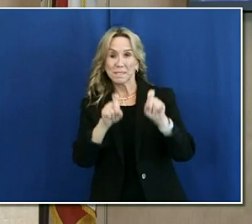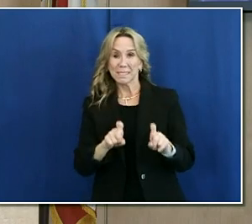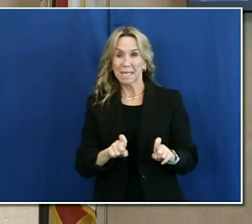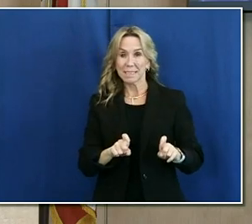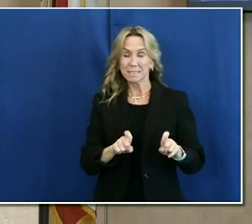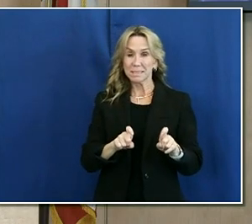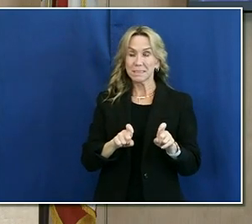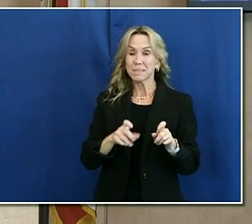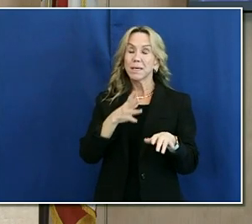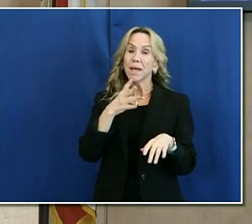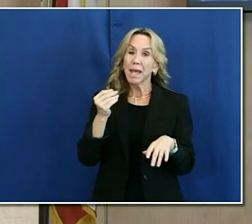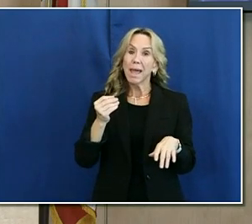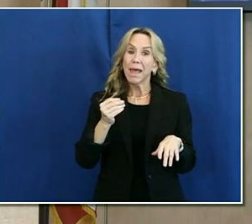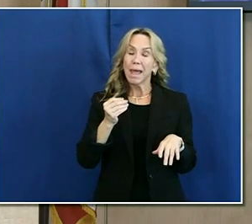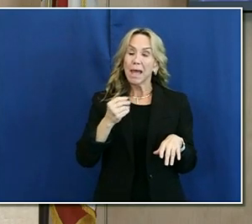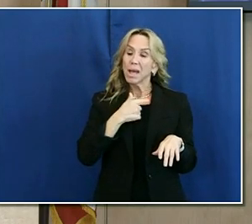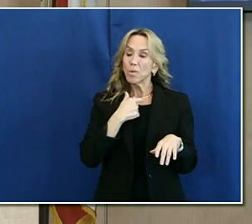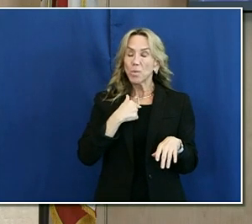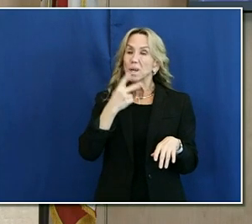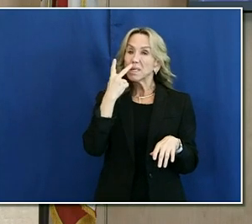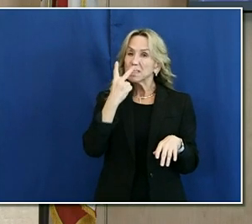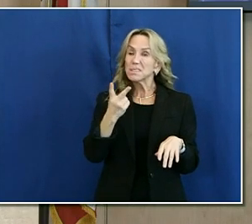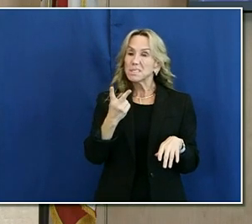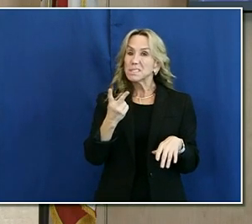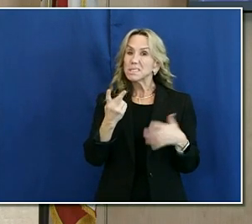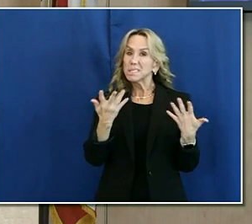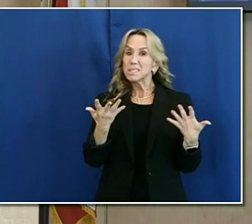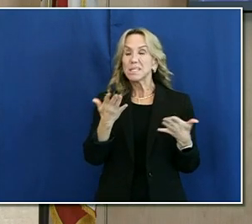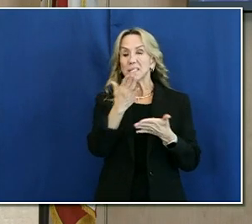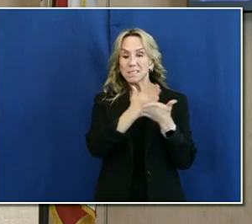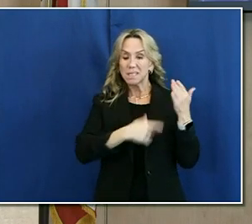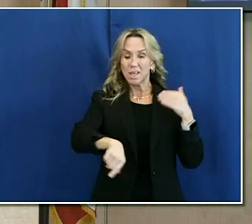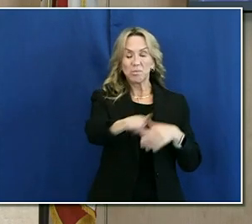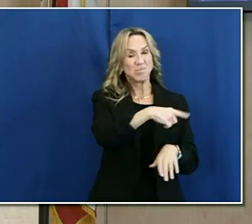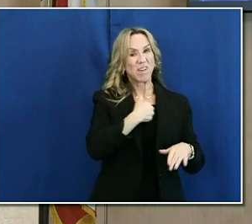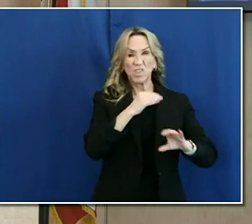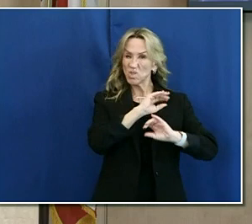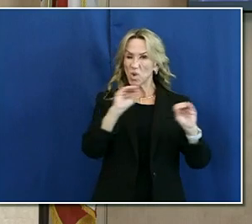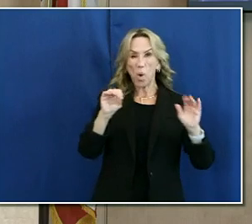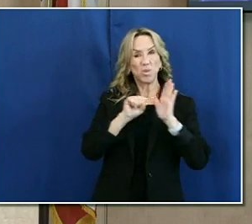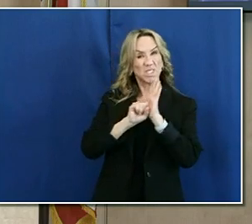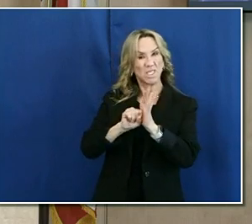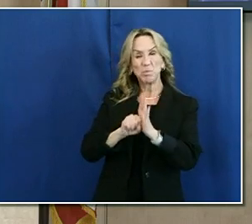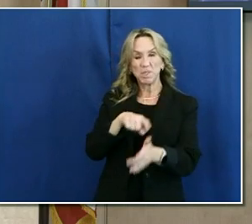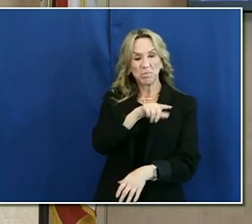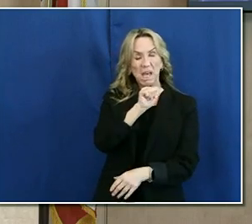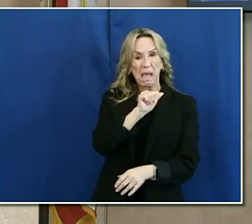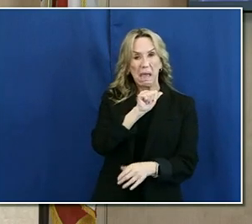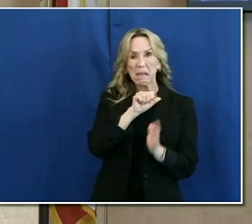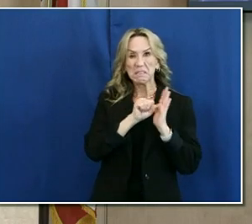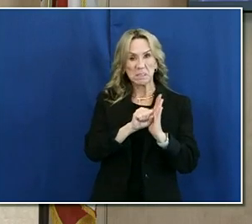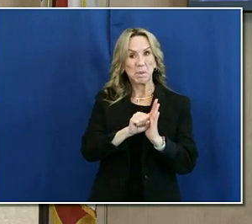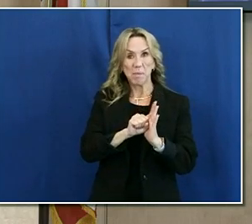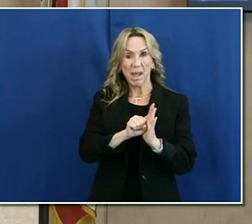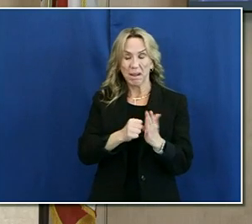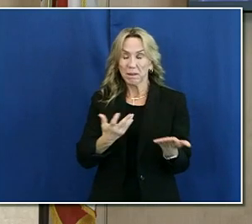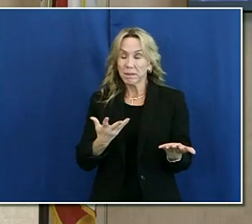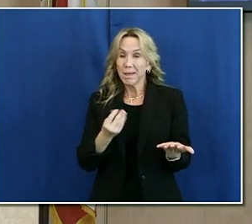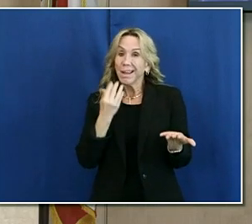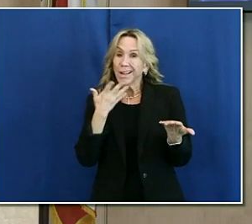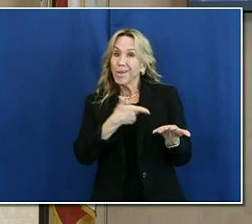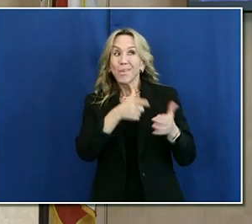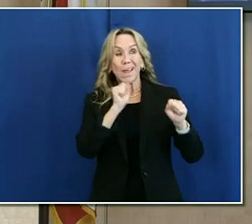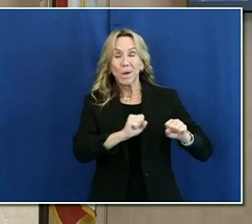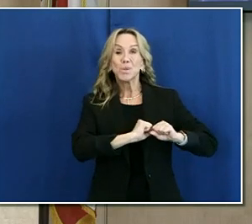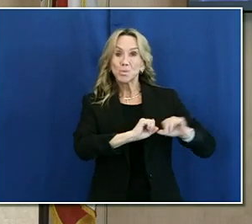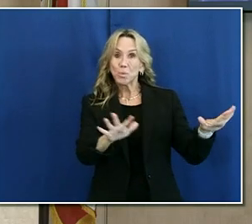find a significant proportion of asymptomatic patients, that might mean that there's more spread than we might